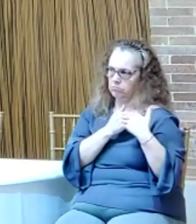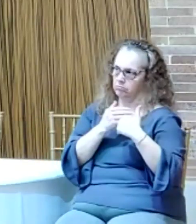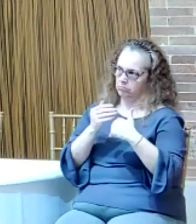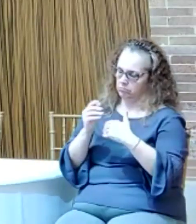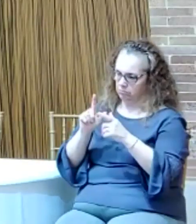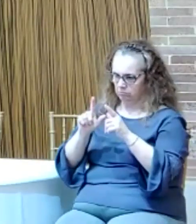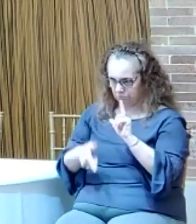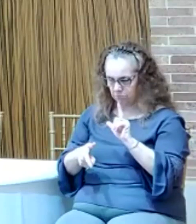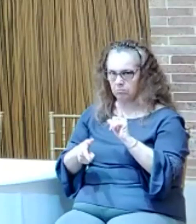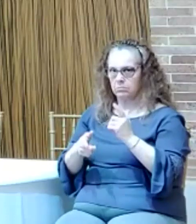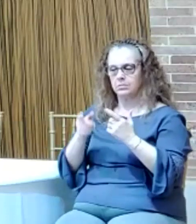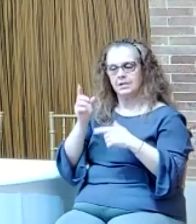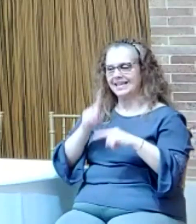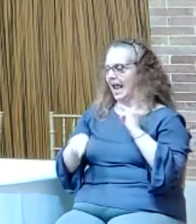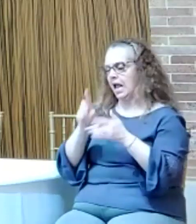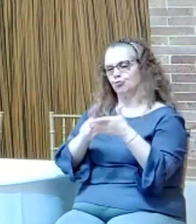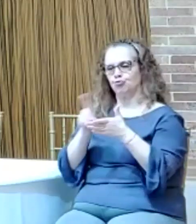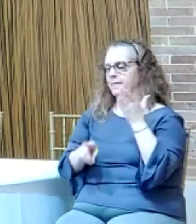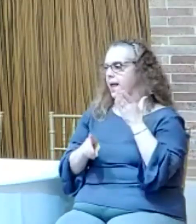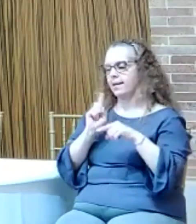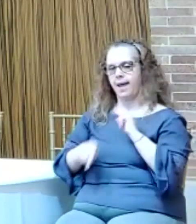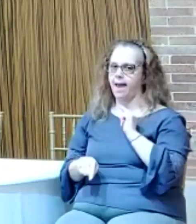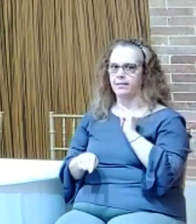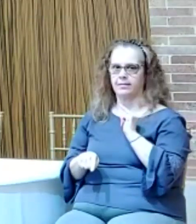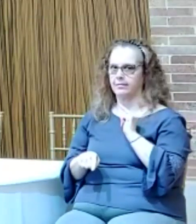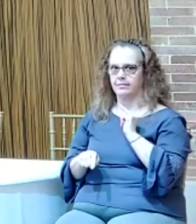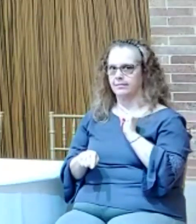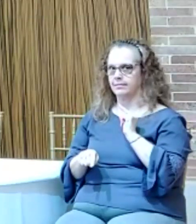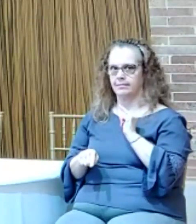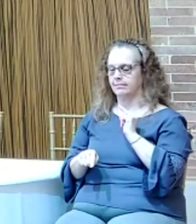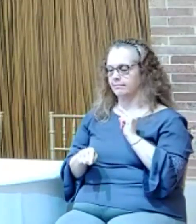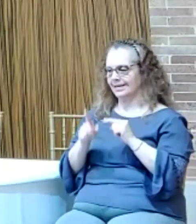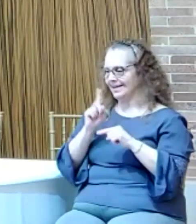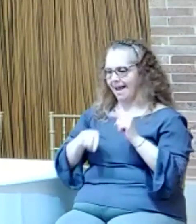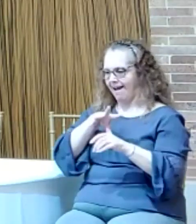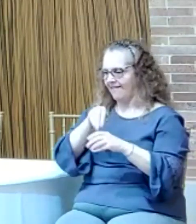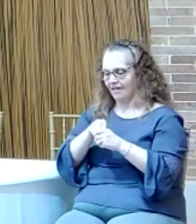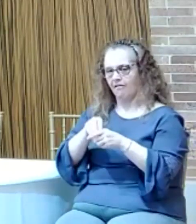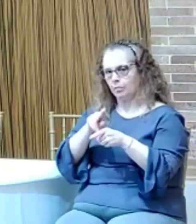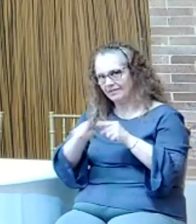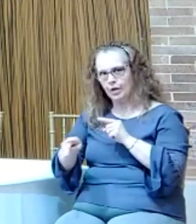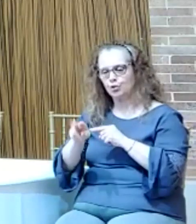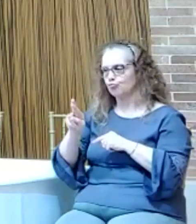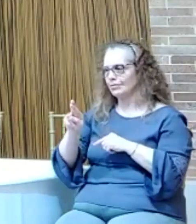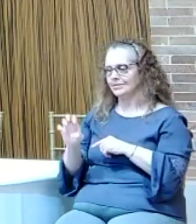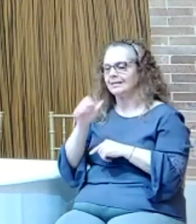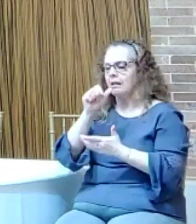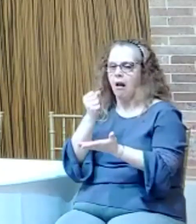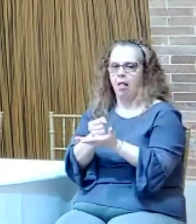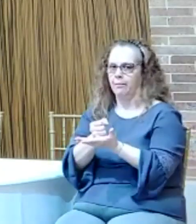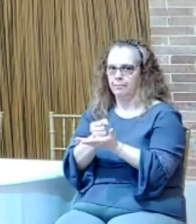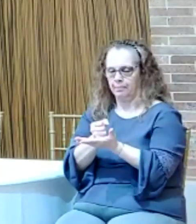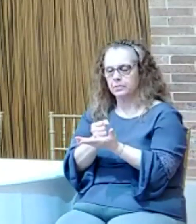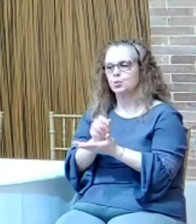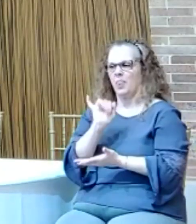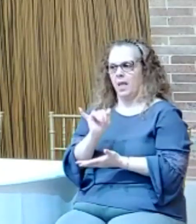professionals who engage in discrimination cannot participate in this profession this does not help us so we are pushing